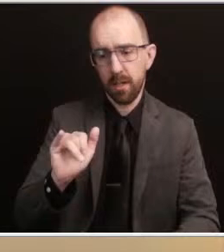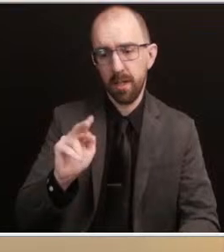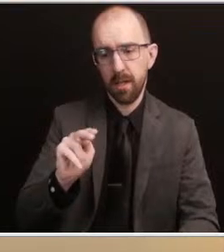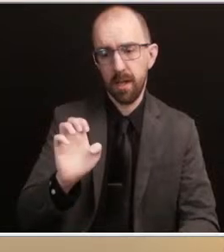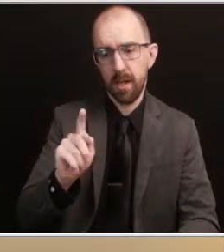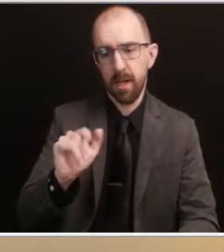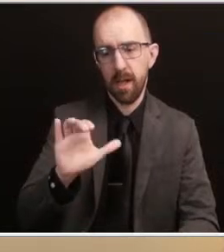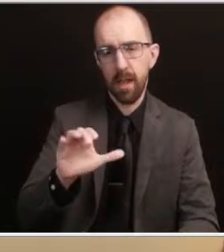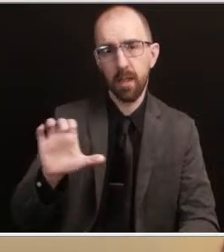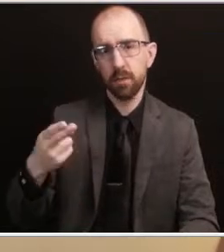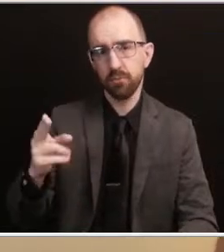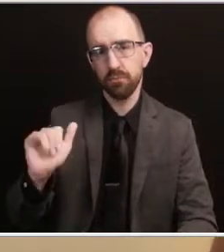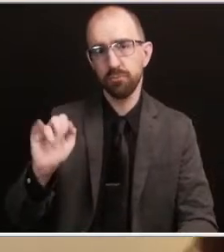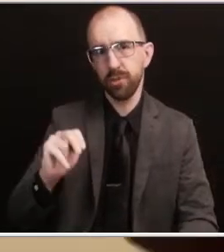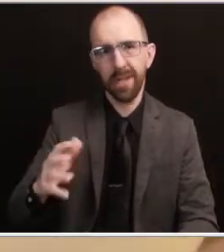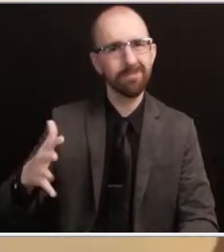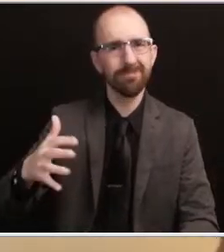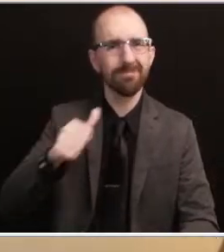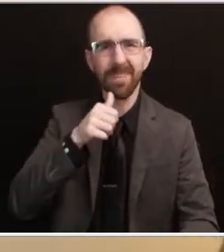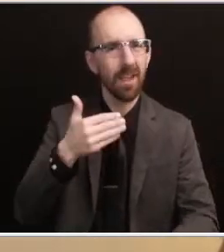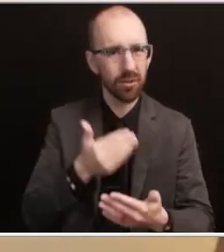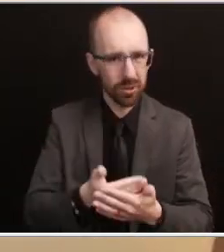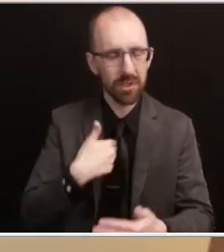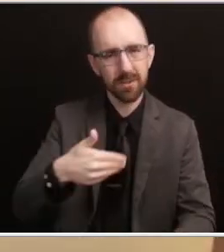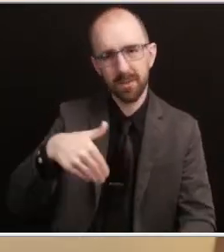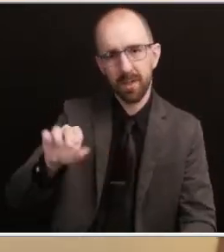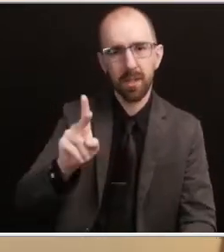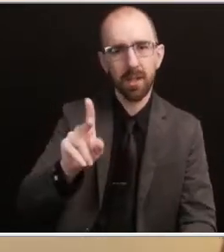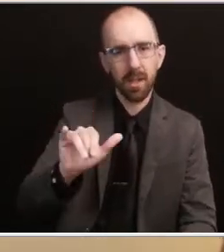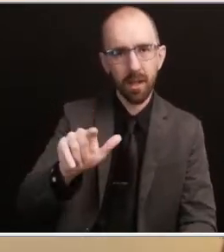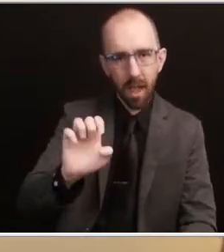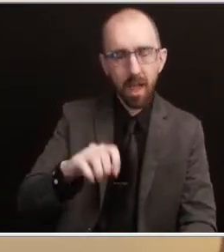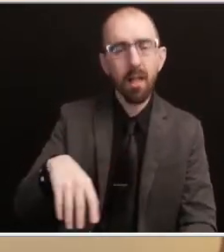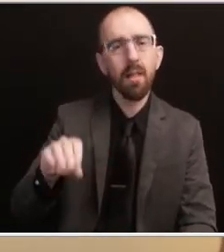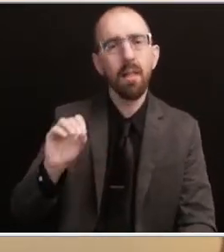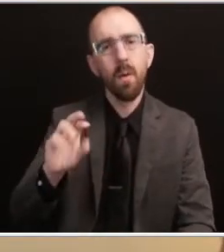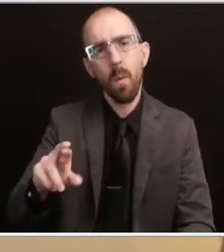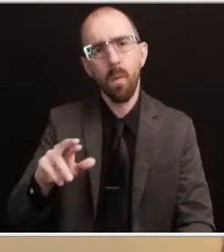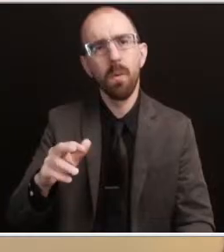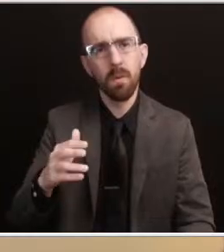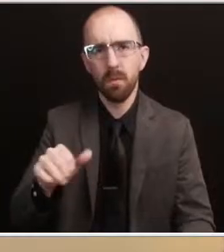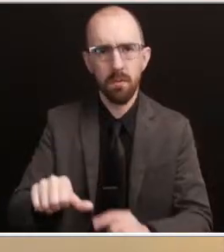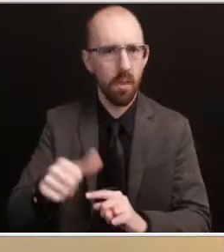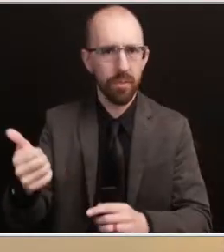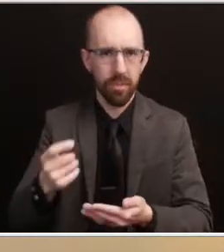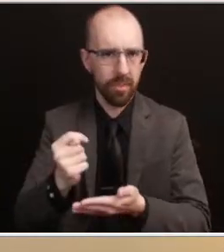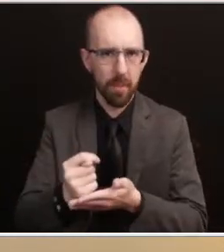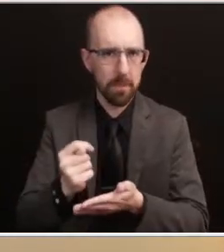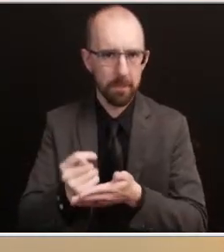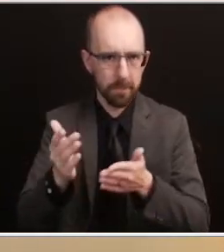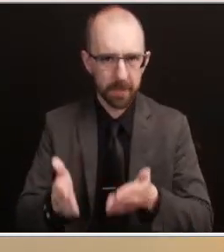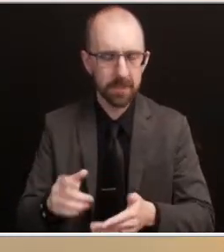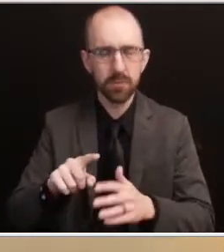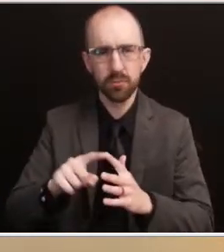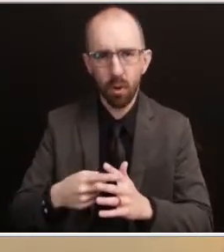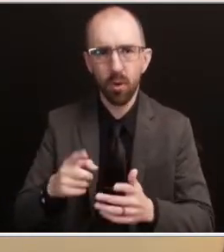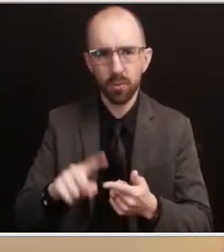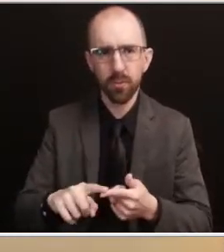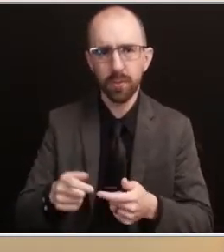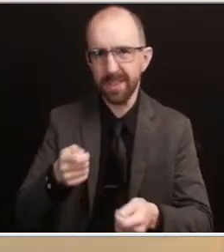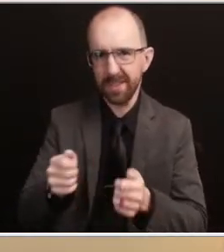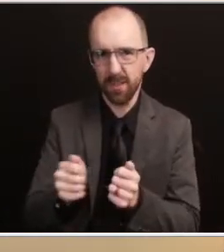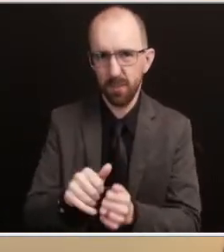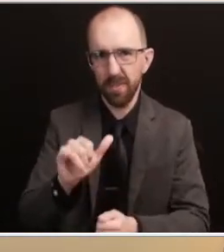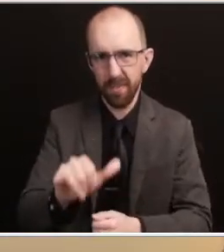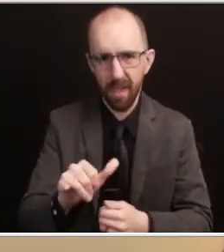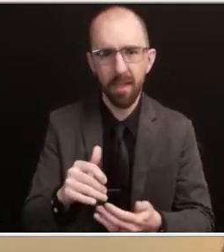very good, then we send them to Kyle or send them to our other therapists to start getting that dealt with.